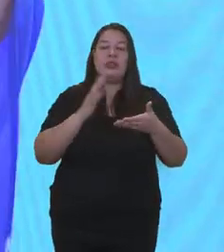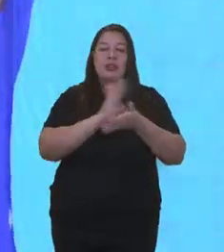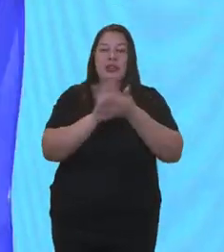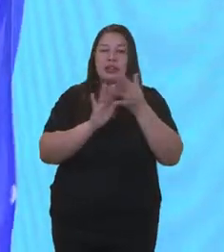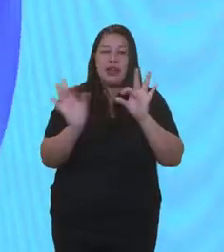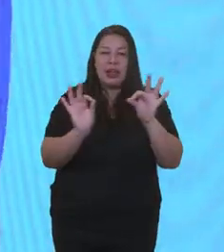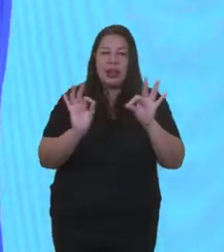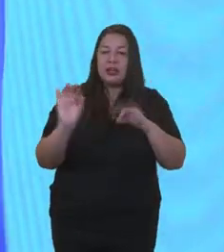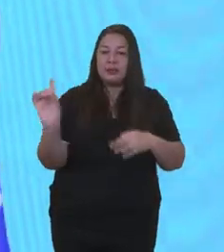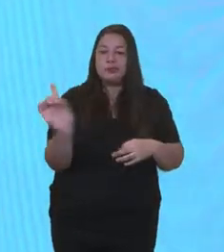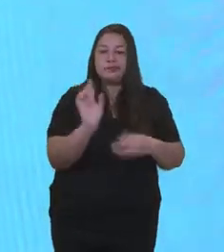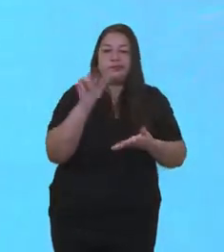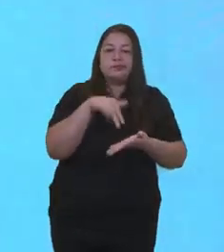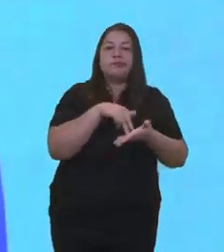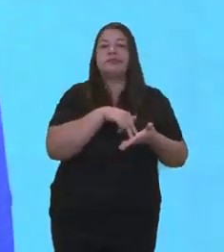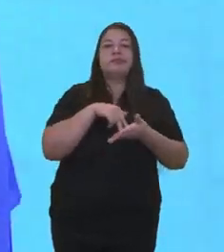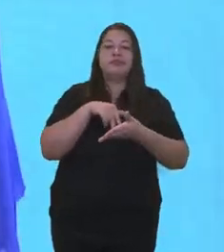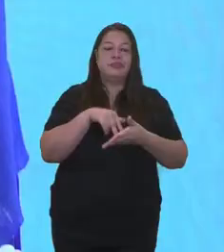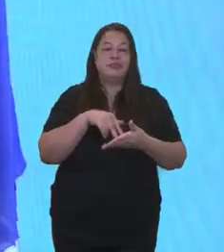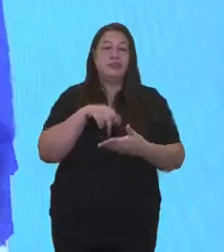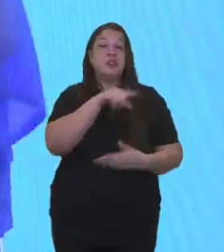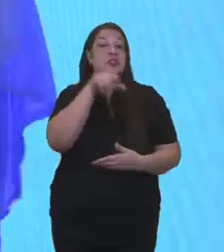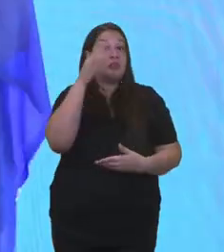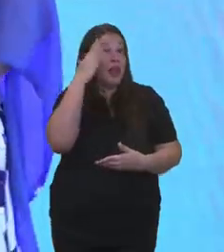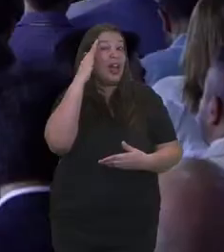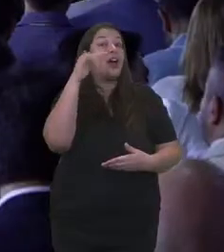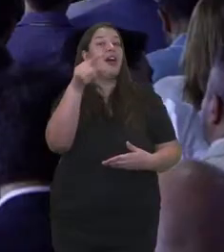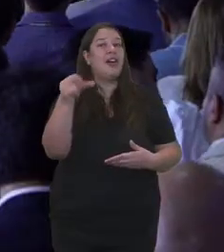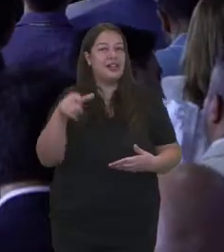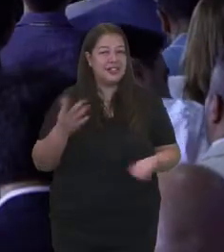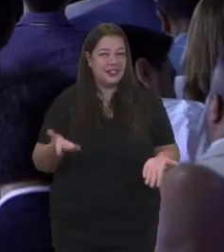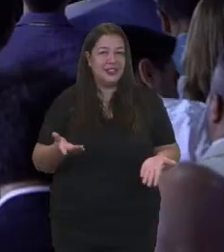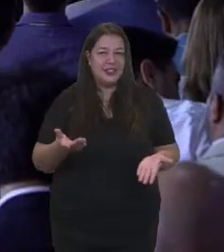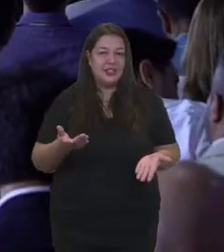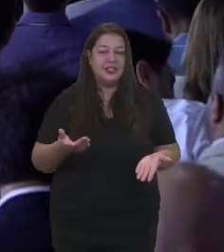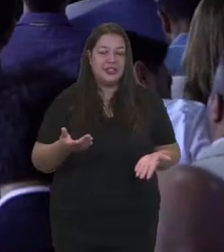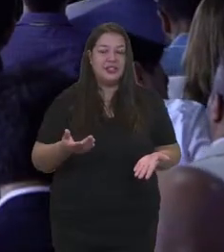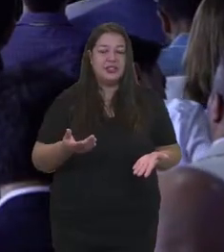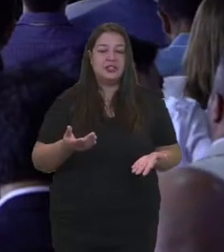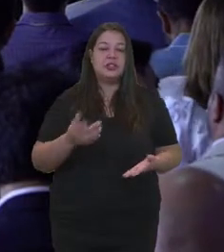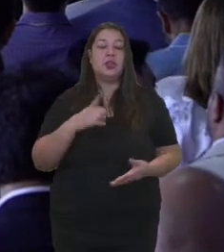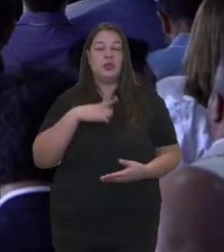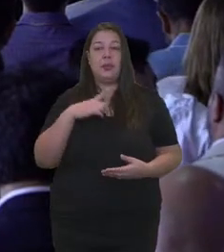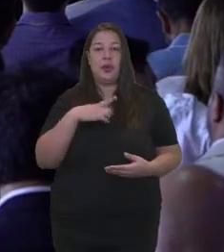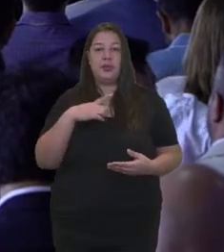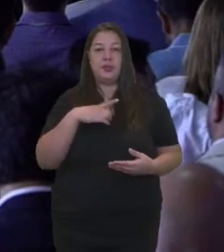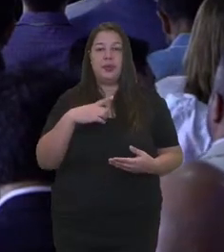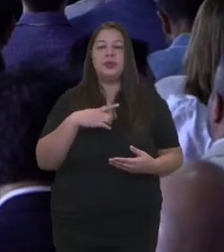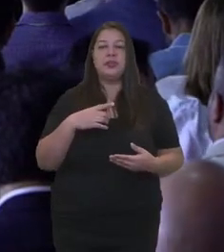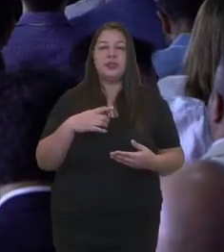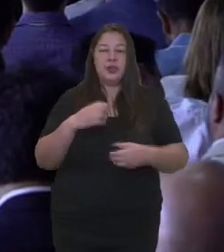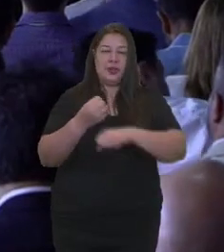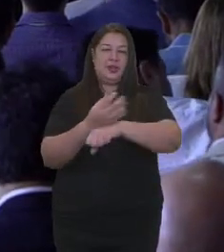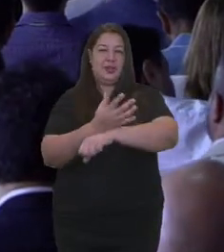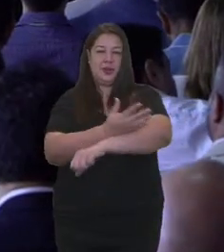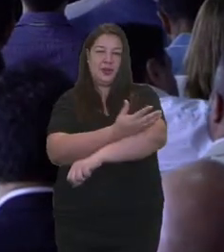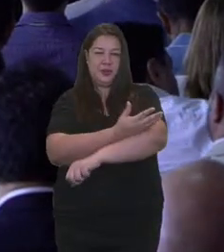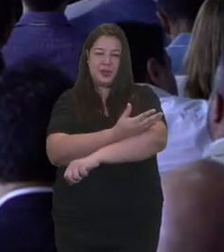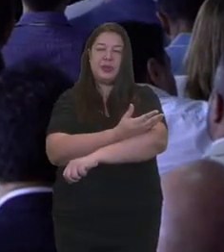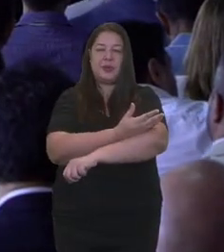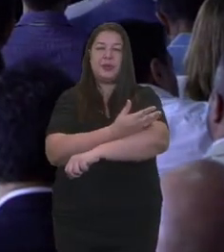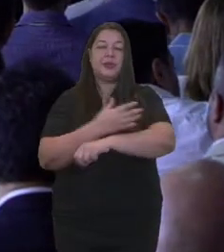shows up. You keep imagining all these disasters may happen. So I have always the same